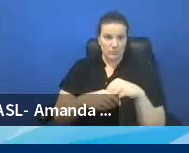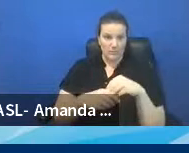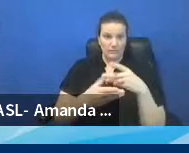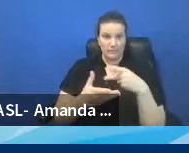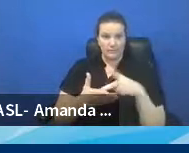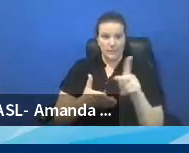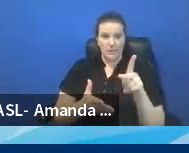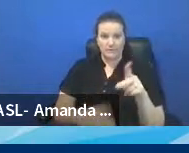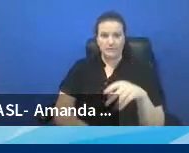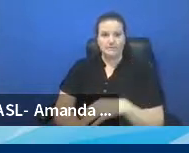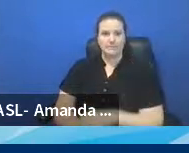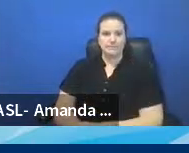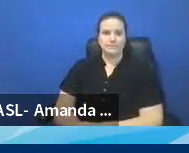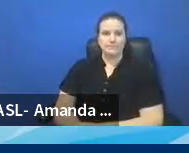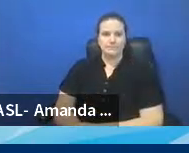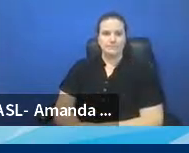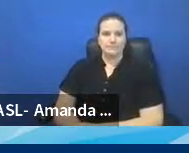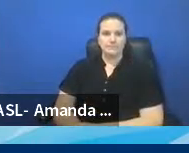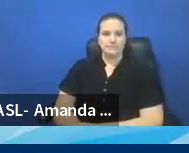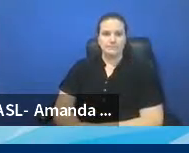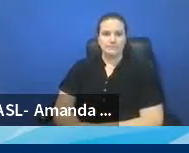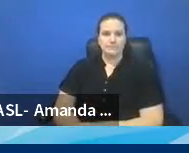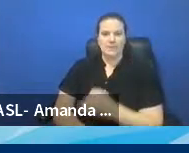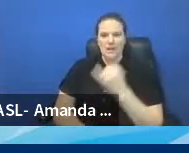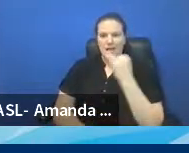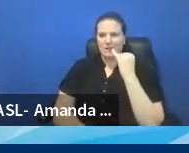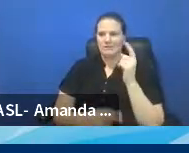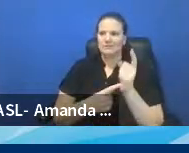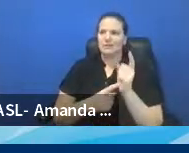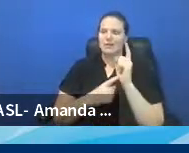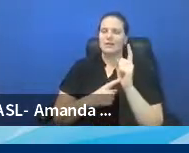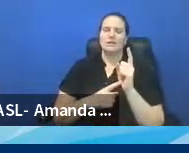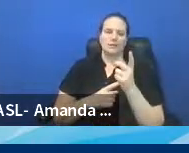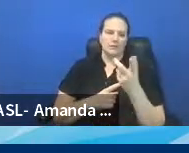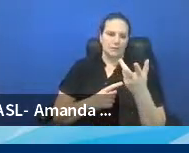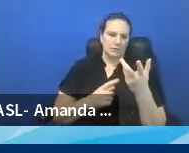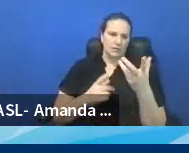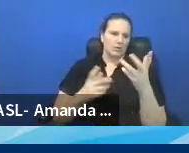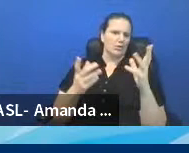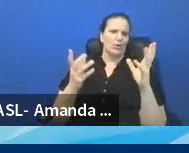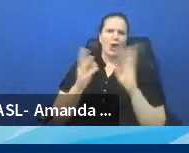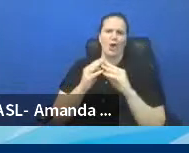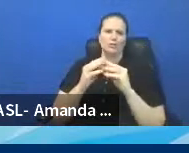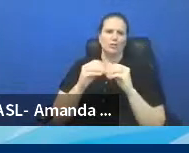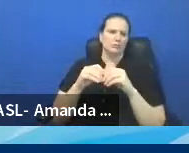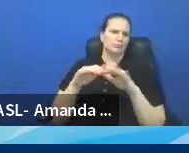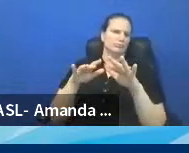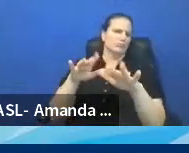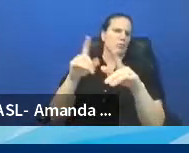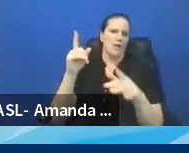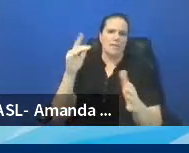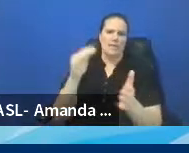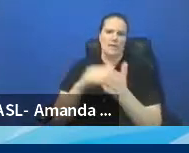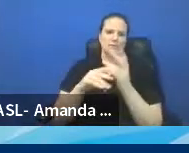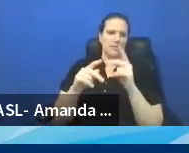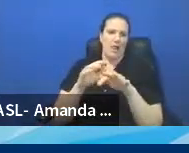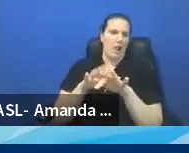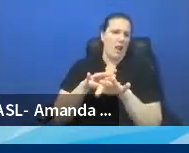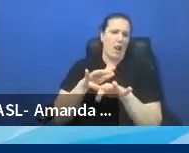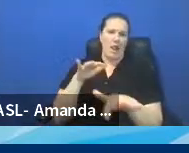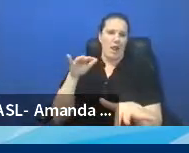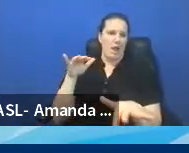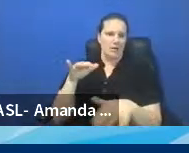So it's not going to be if suddenly, you know, a concert lets out and 1,000 people get on the roadway and it gets